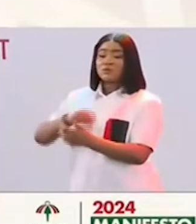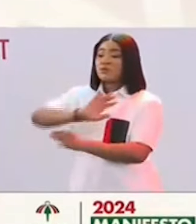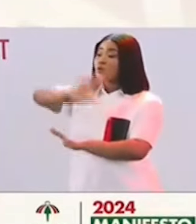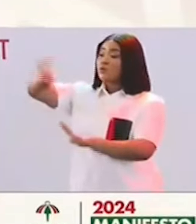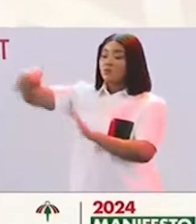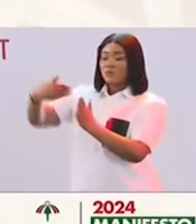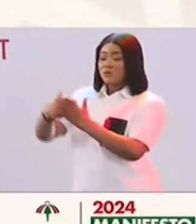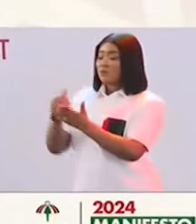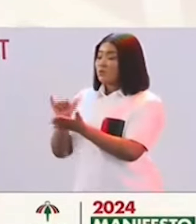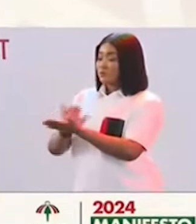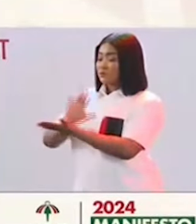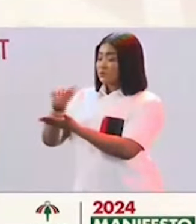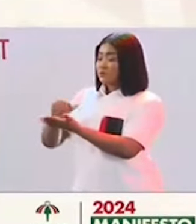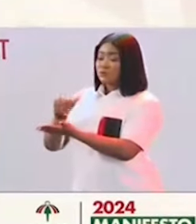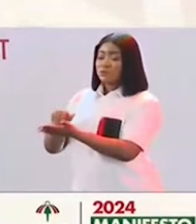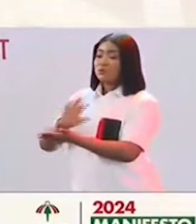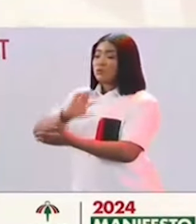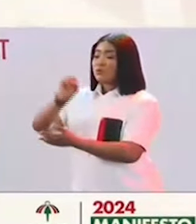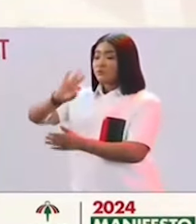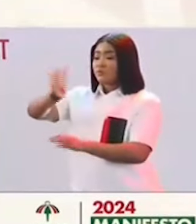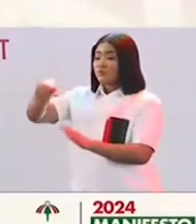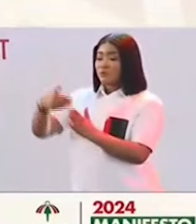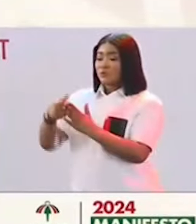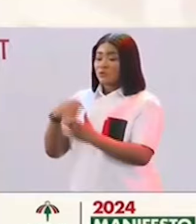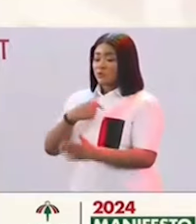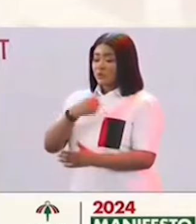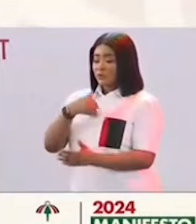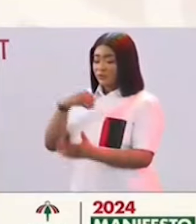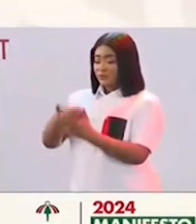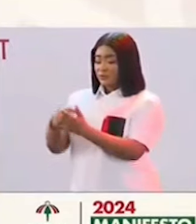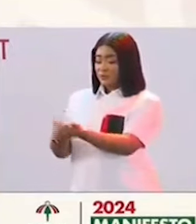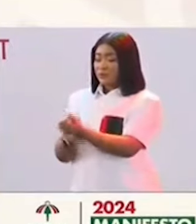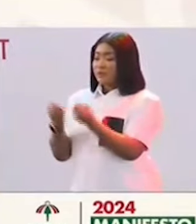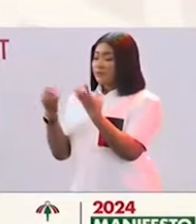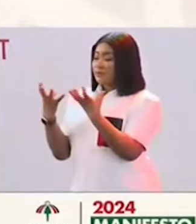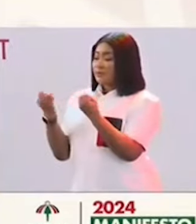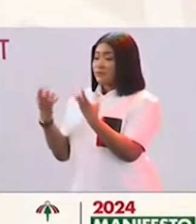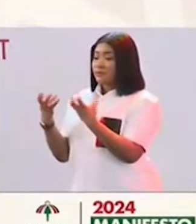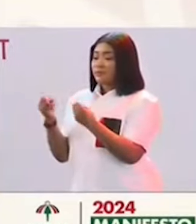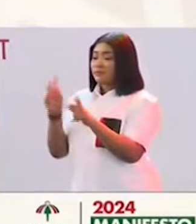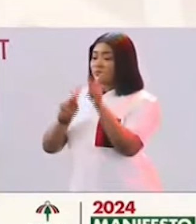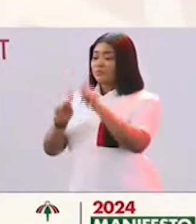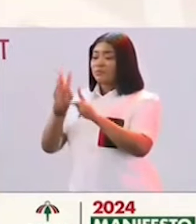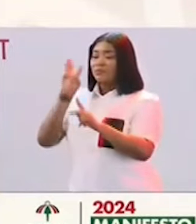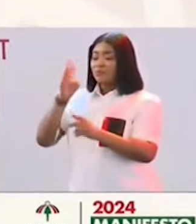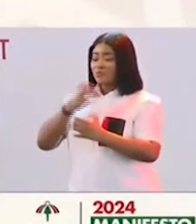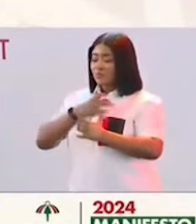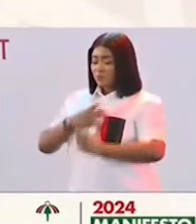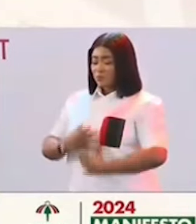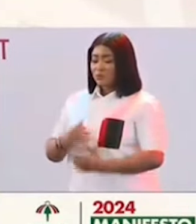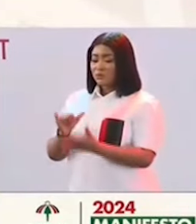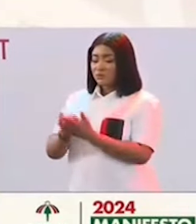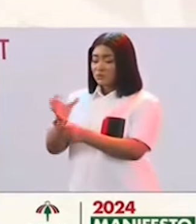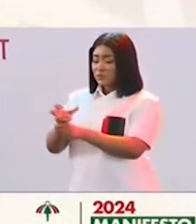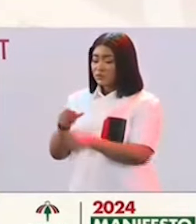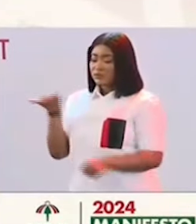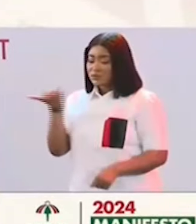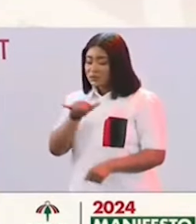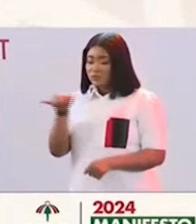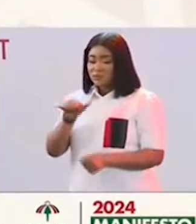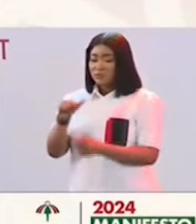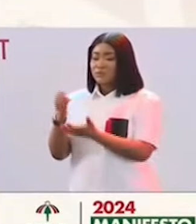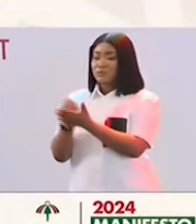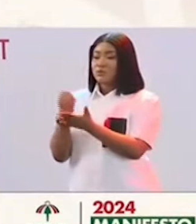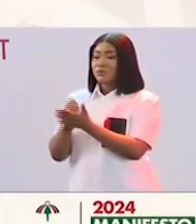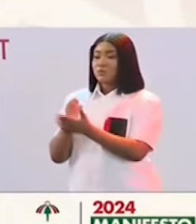whole segment of all that we had in government. Many people would actually wish that they inherited such an economy.